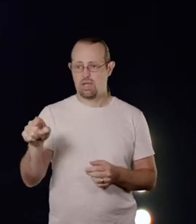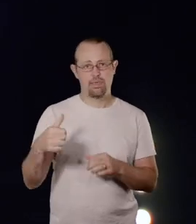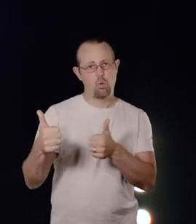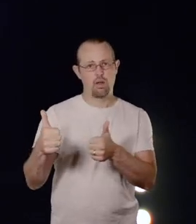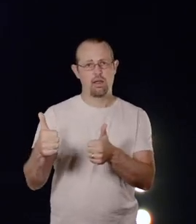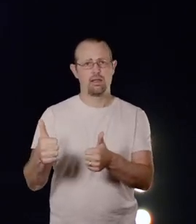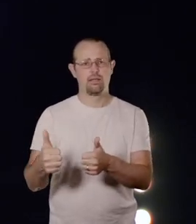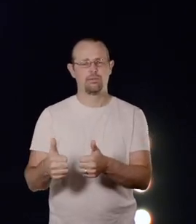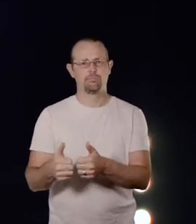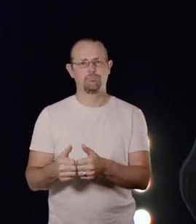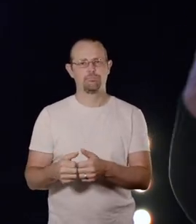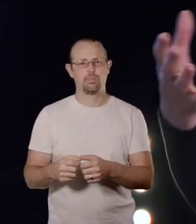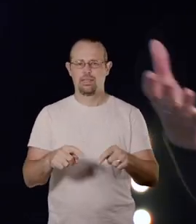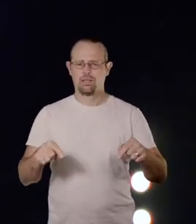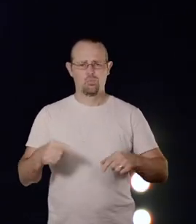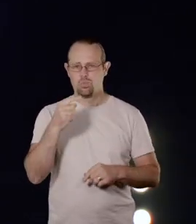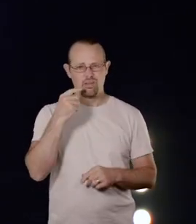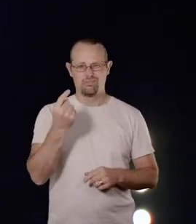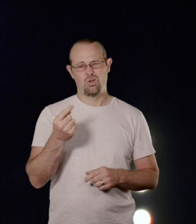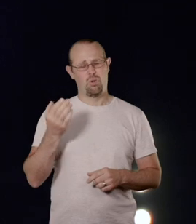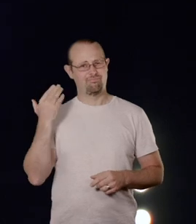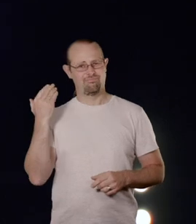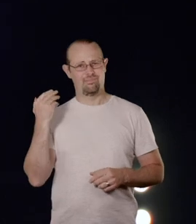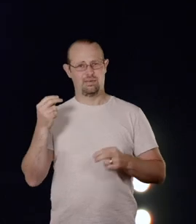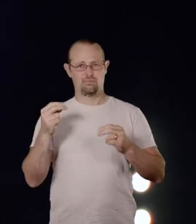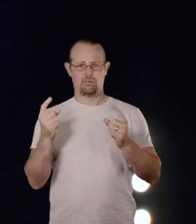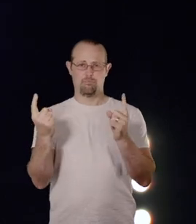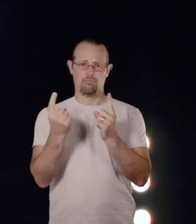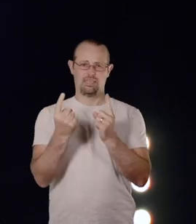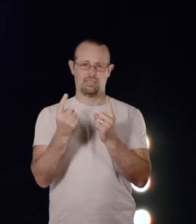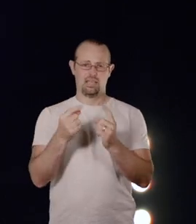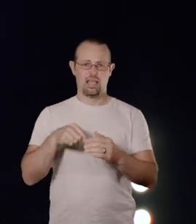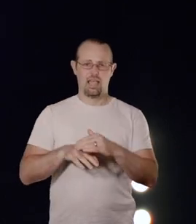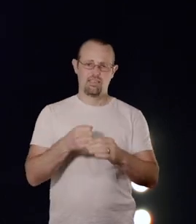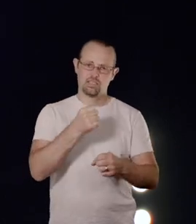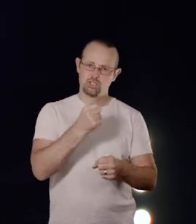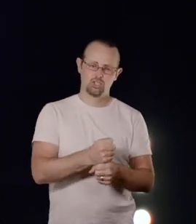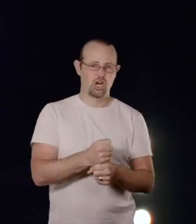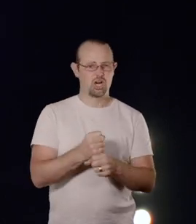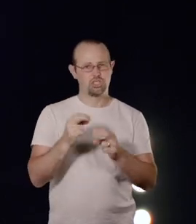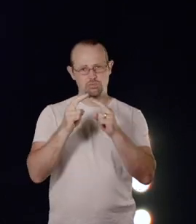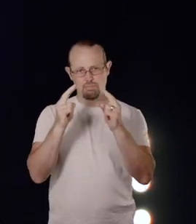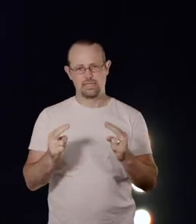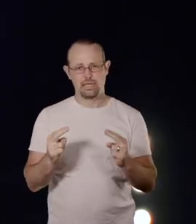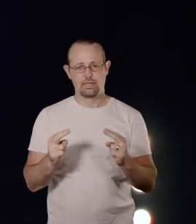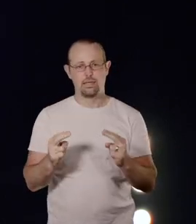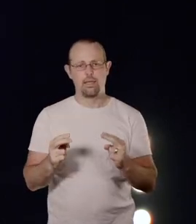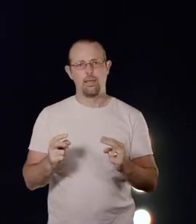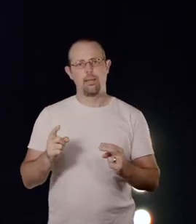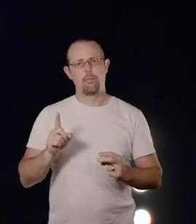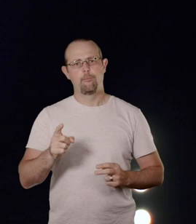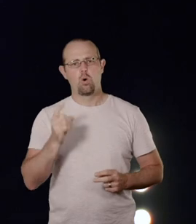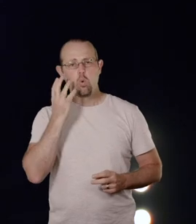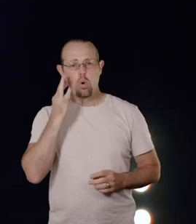know. And we've not even been able to meet up in church for months now. But just as this lockdown lifts and we're